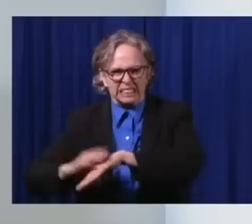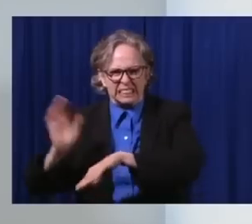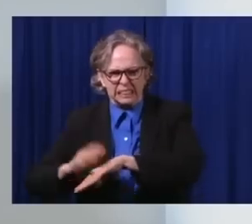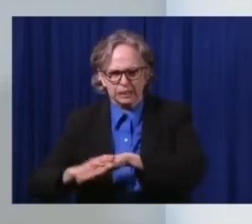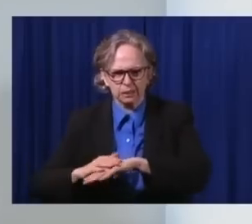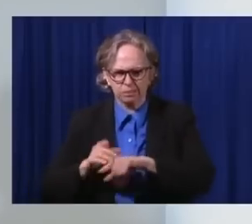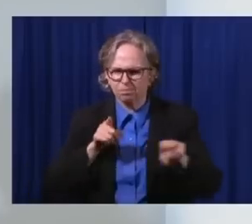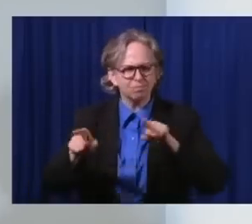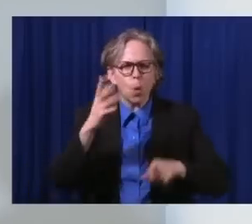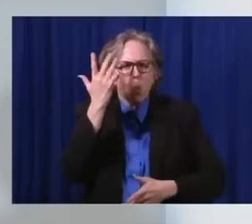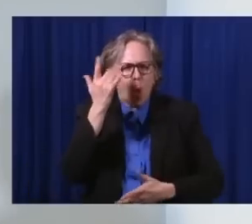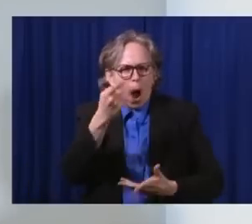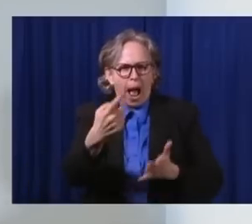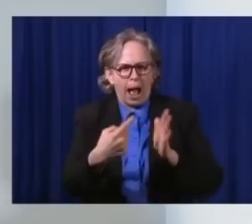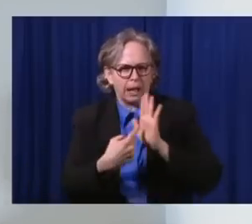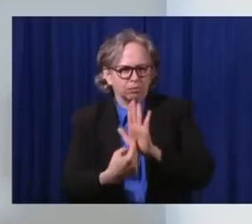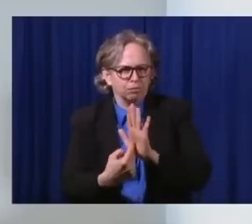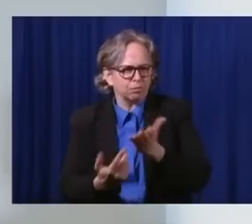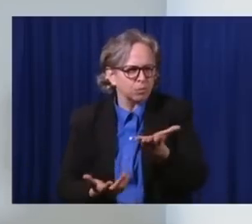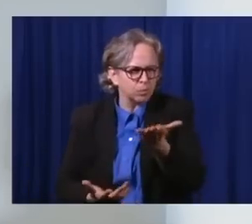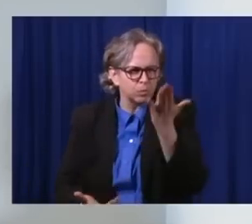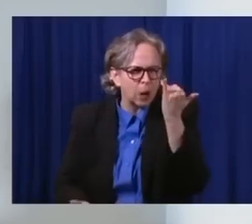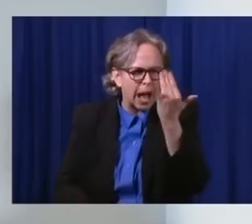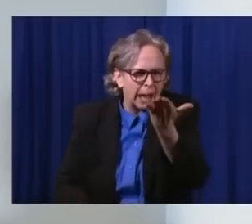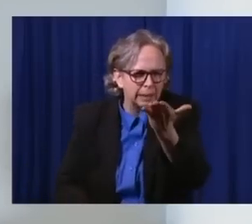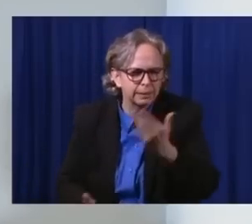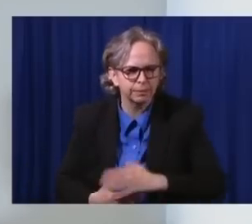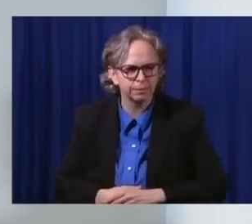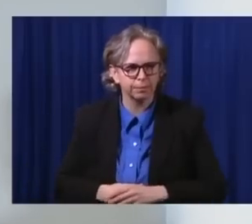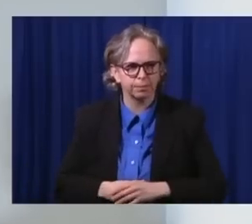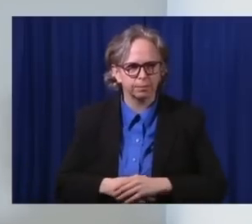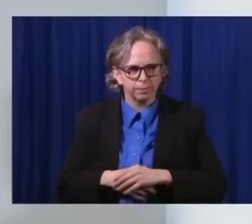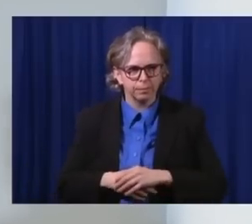gathering from testimonies.